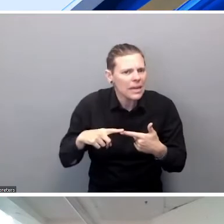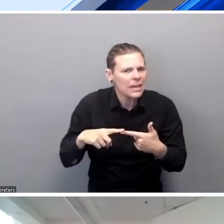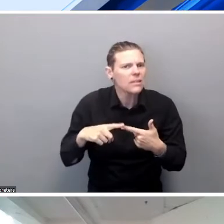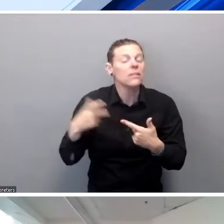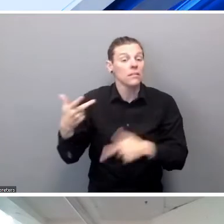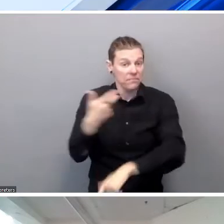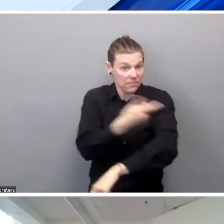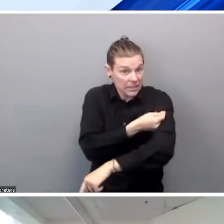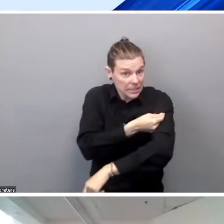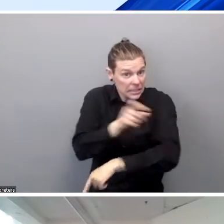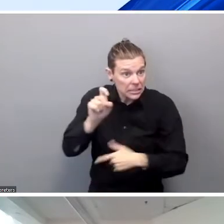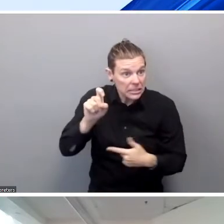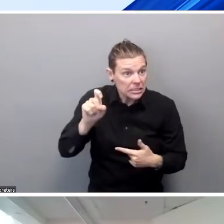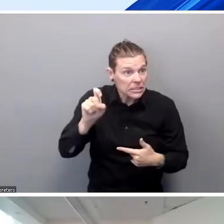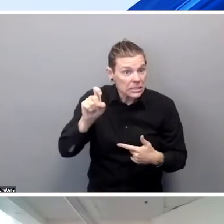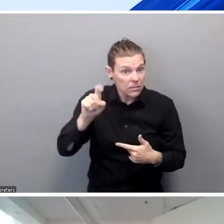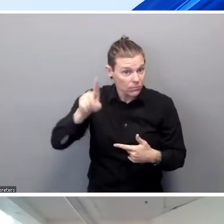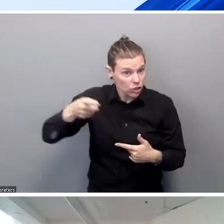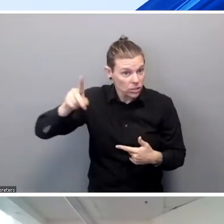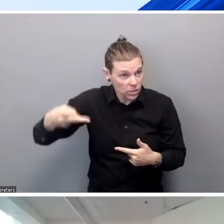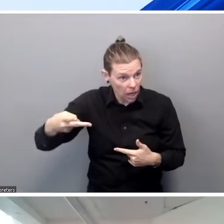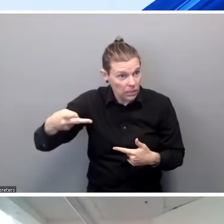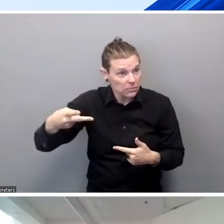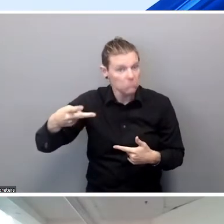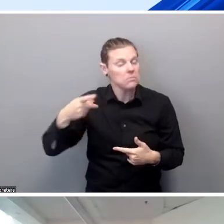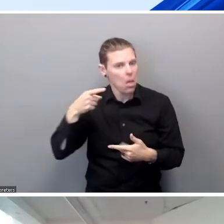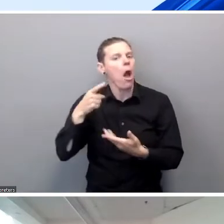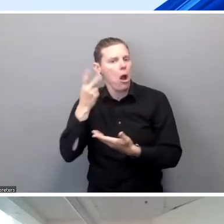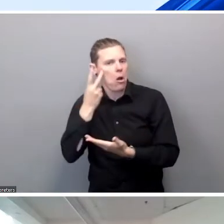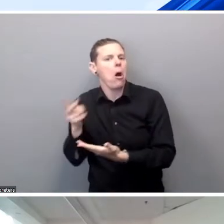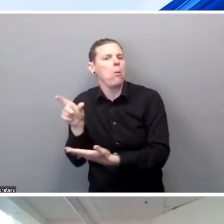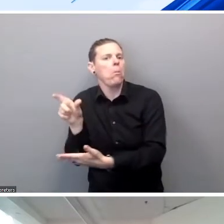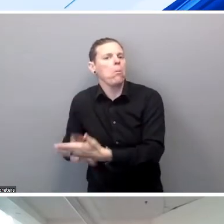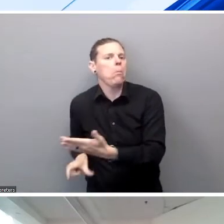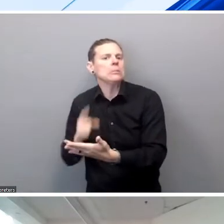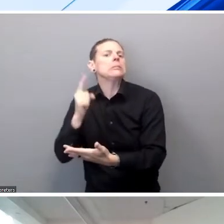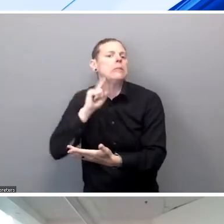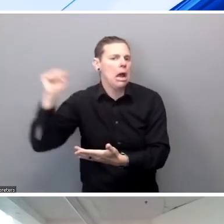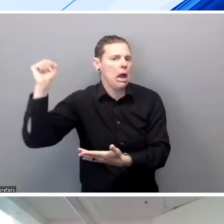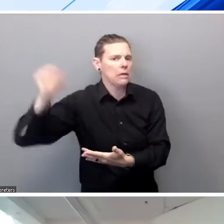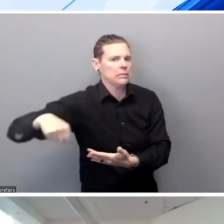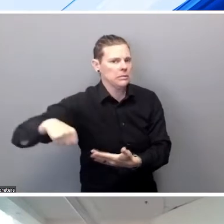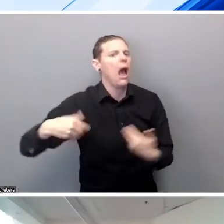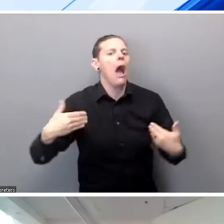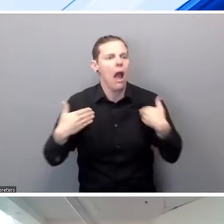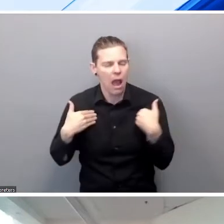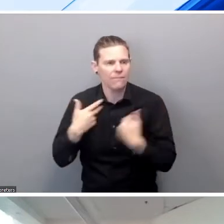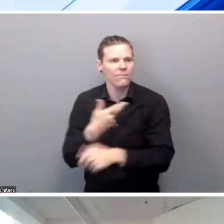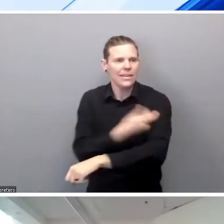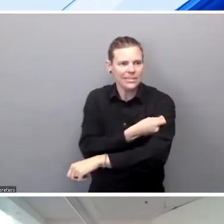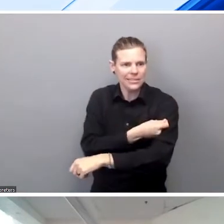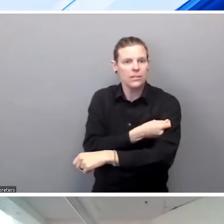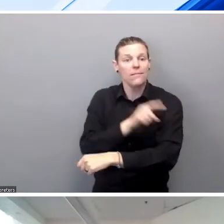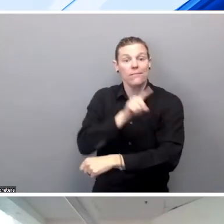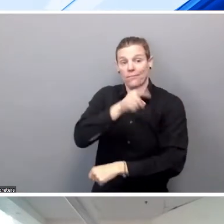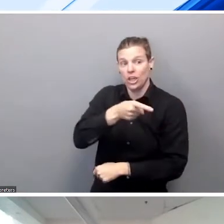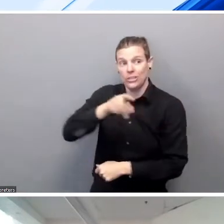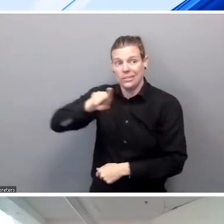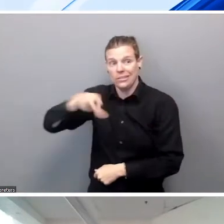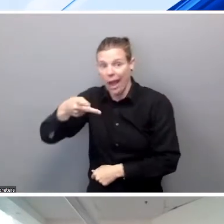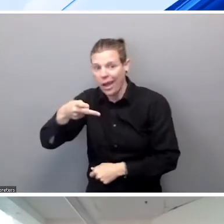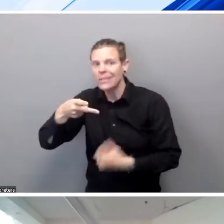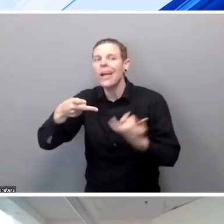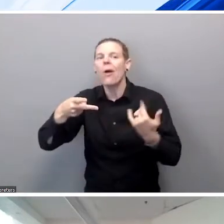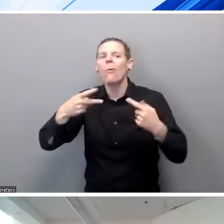being fully vaccinated, which means 2 shots. I don't know the timing of